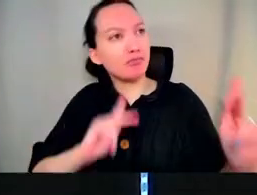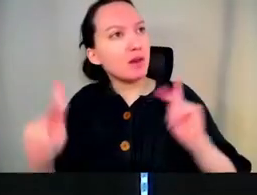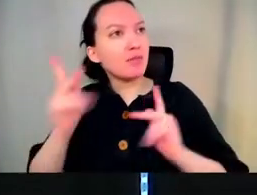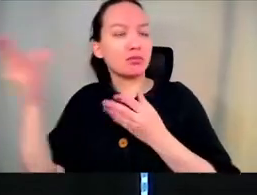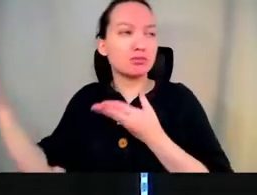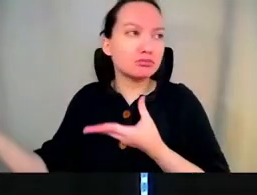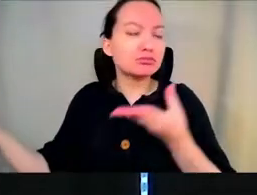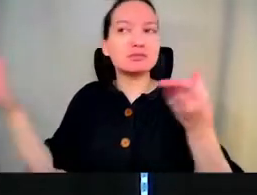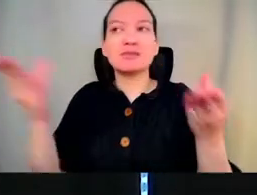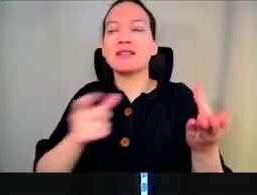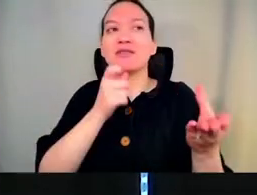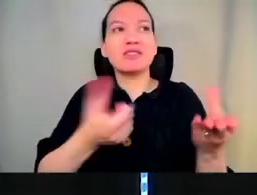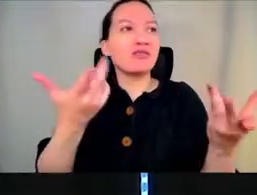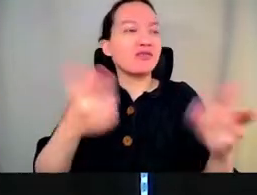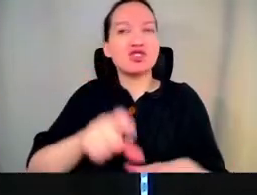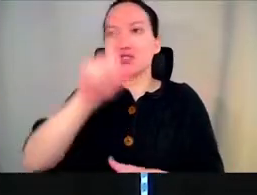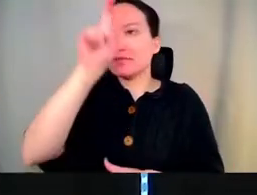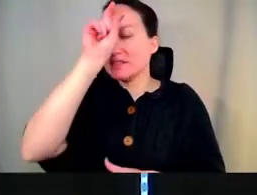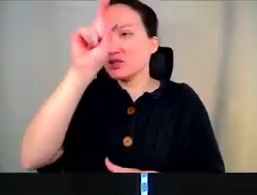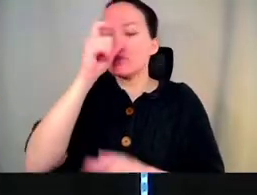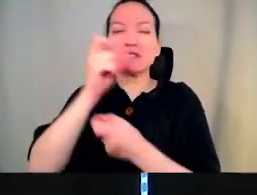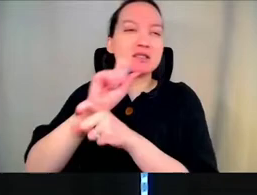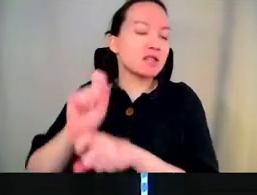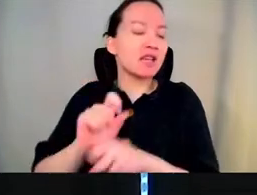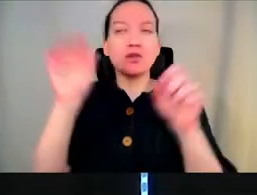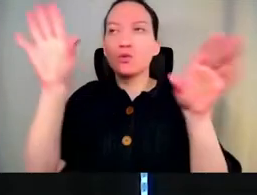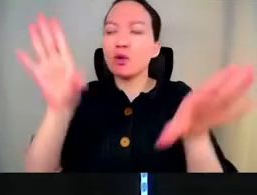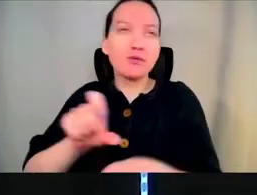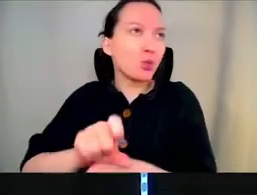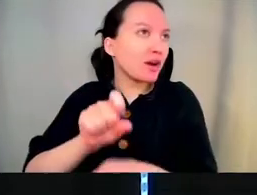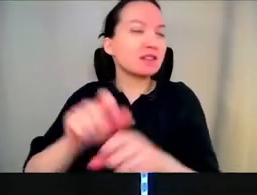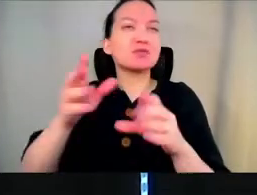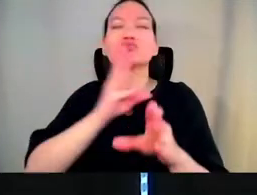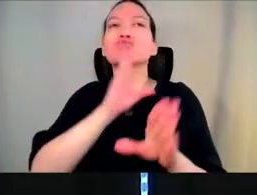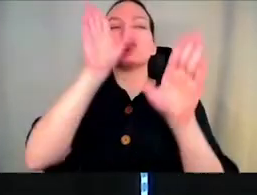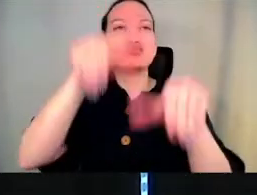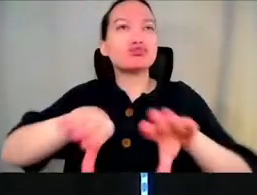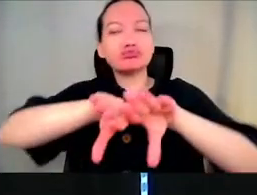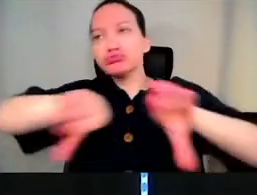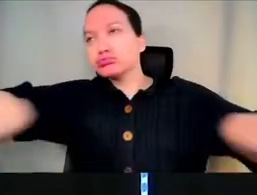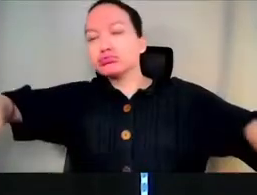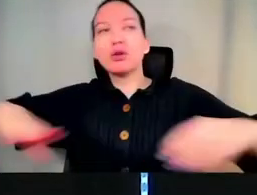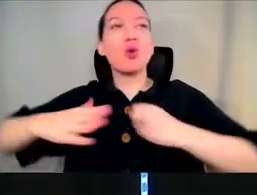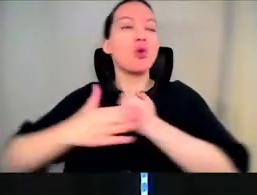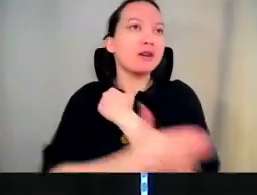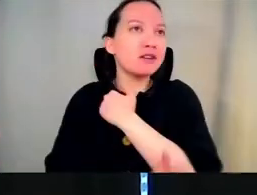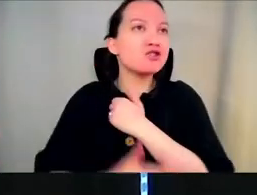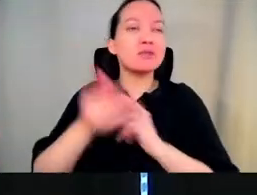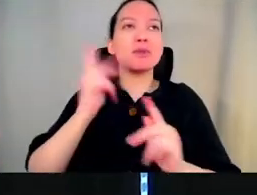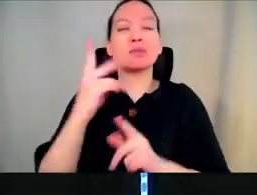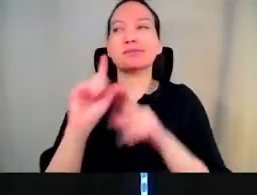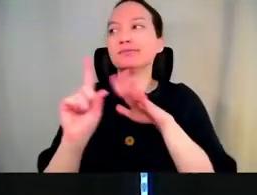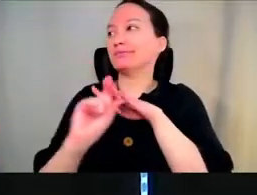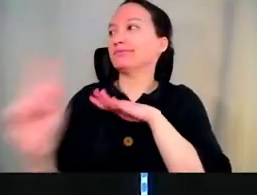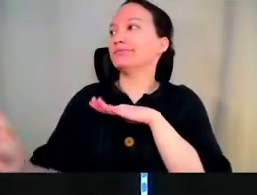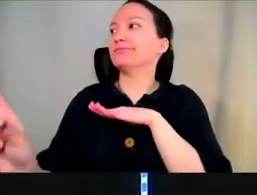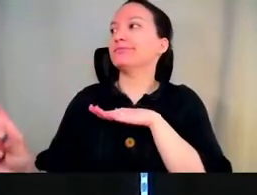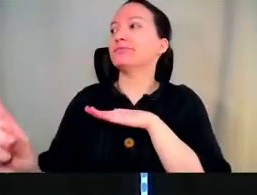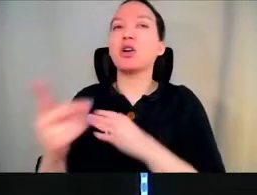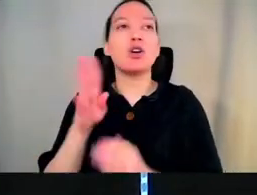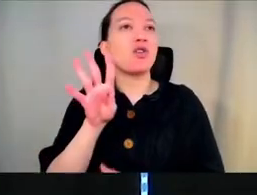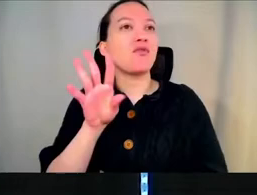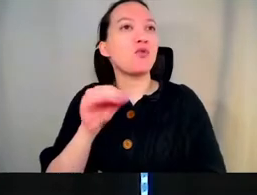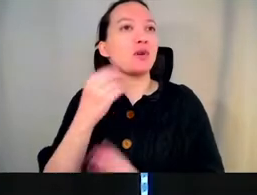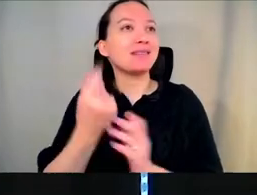them out of Egypt, out of slavery. God performs miracles. He parts the Red Sea. This whole nation of people escape. And then they spend